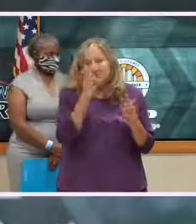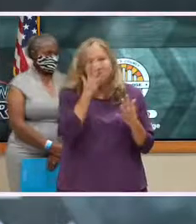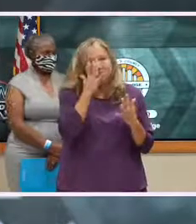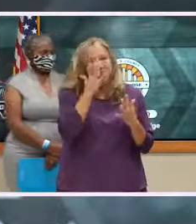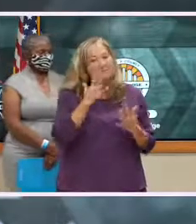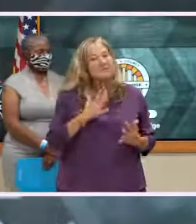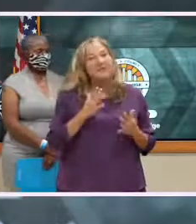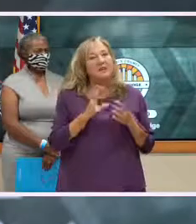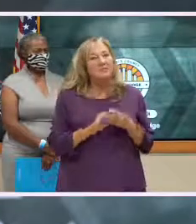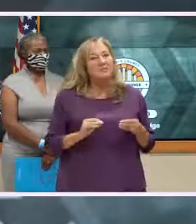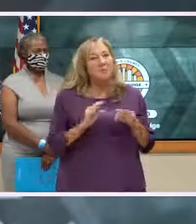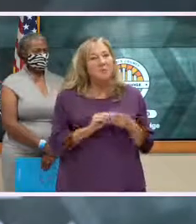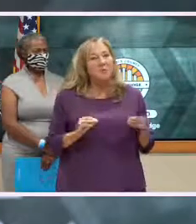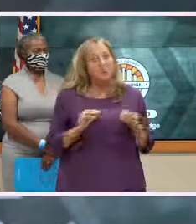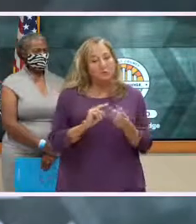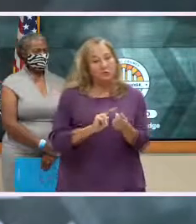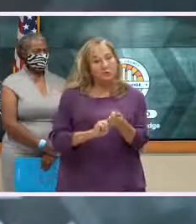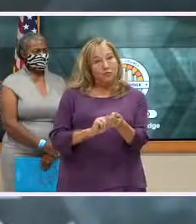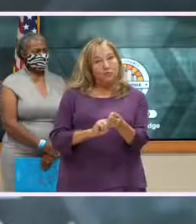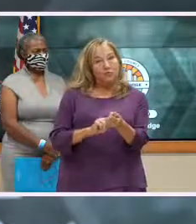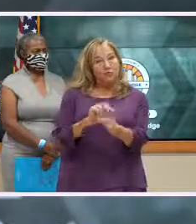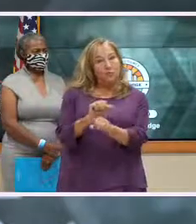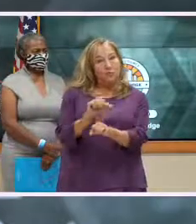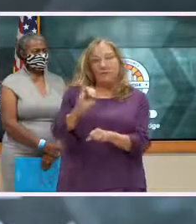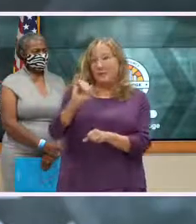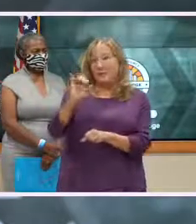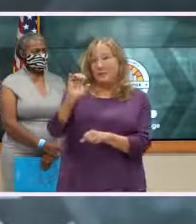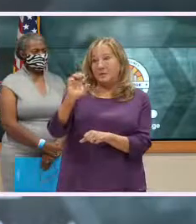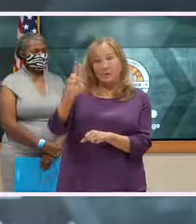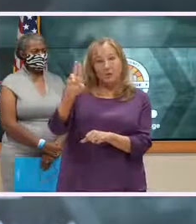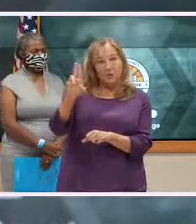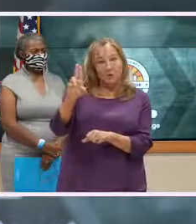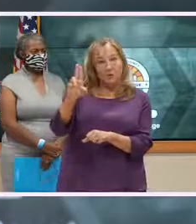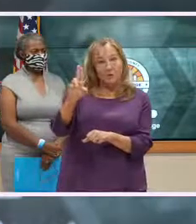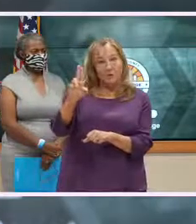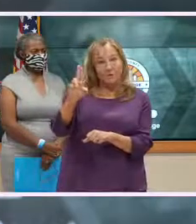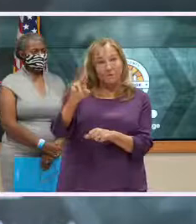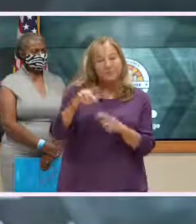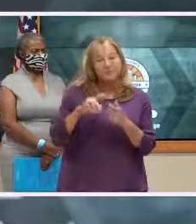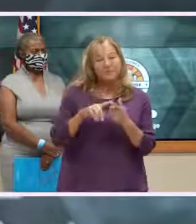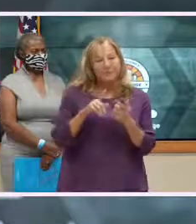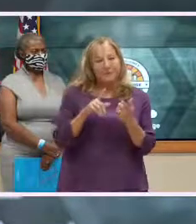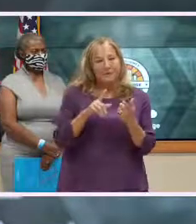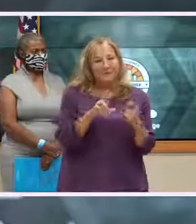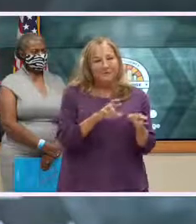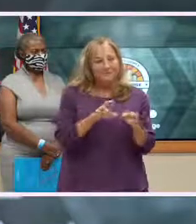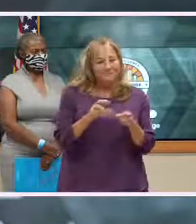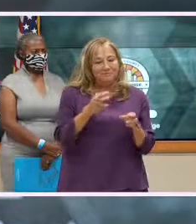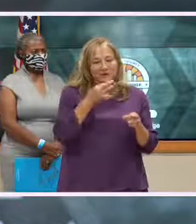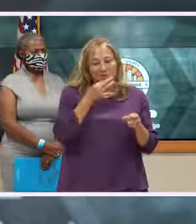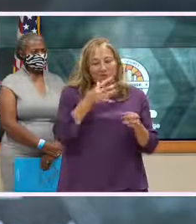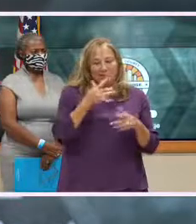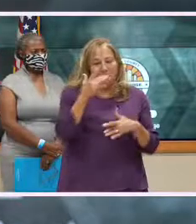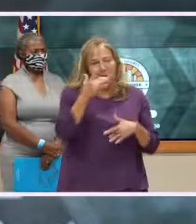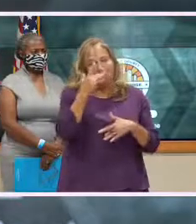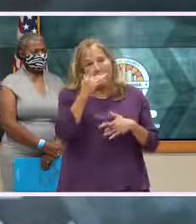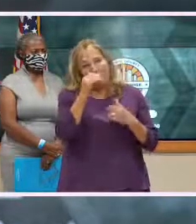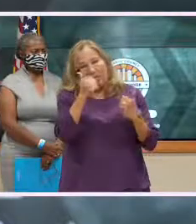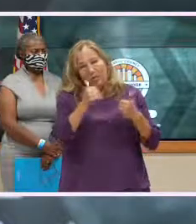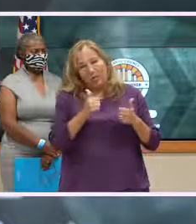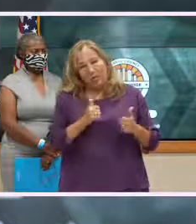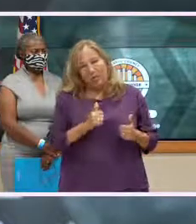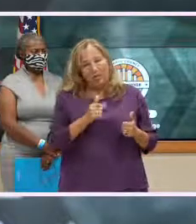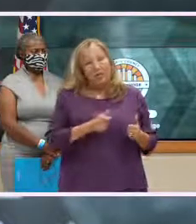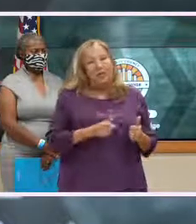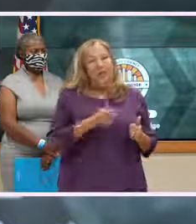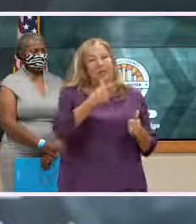nurses who, right before their patient is going to require intubation for COVID, they say, okay, I'll